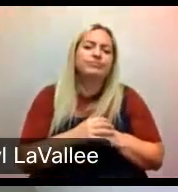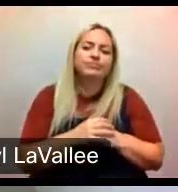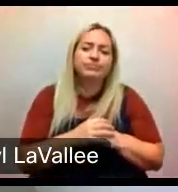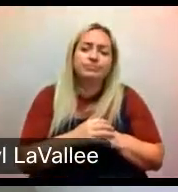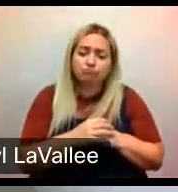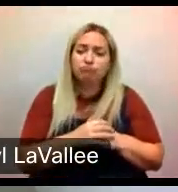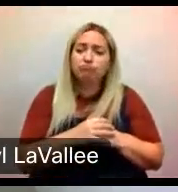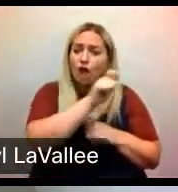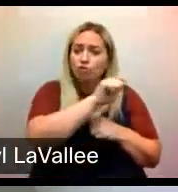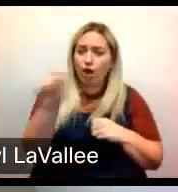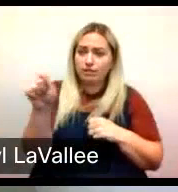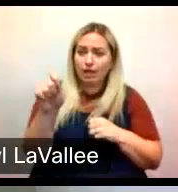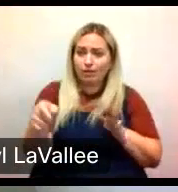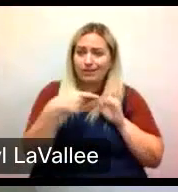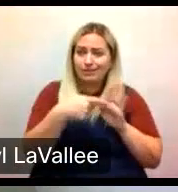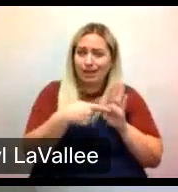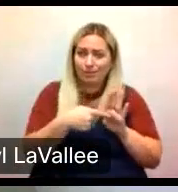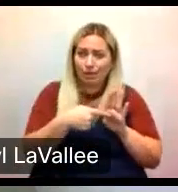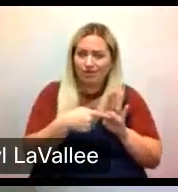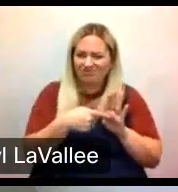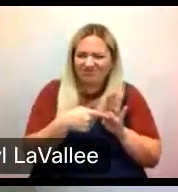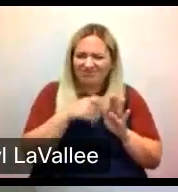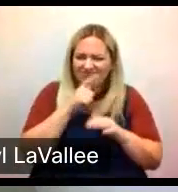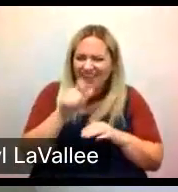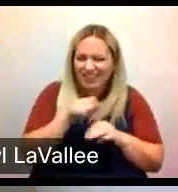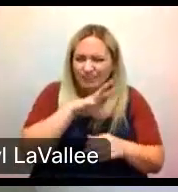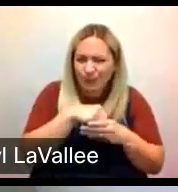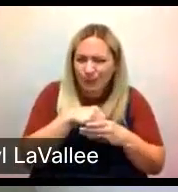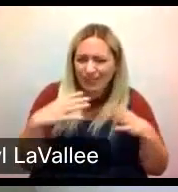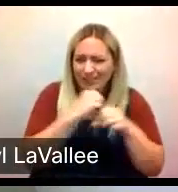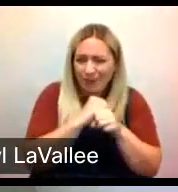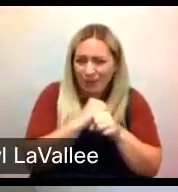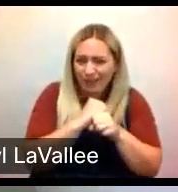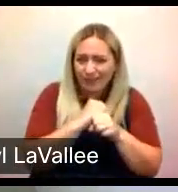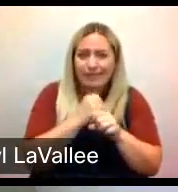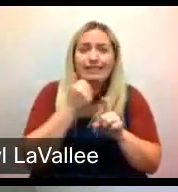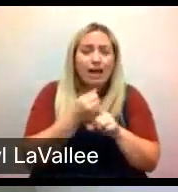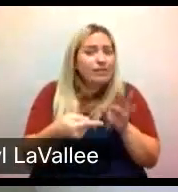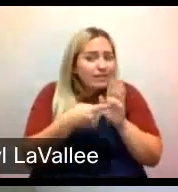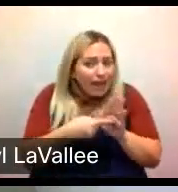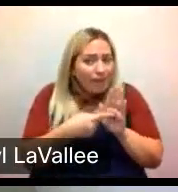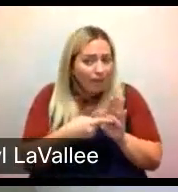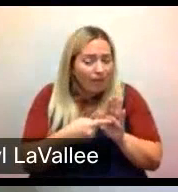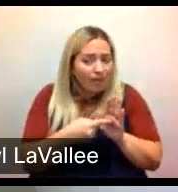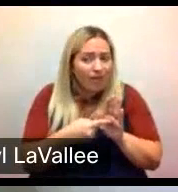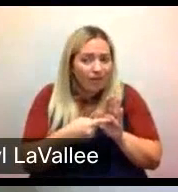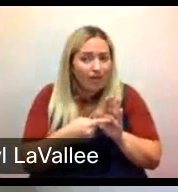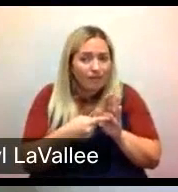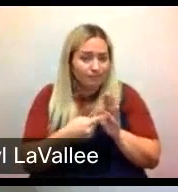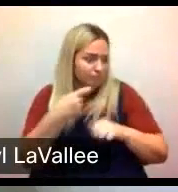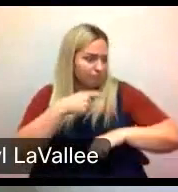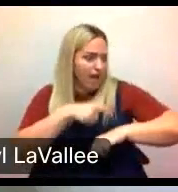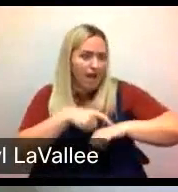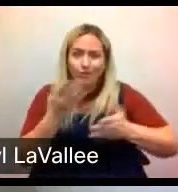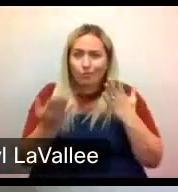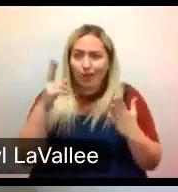So I crossed out that example because it doesn't need to be included in the summary. It's an example of a time where you might